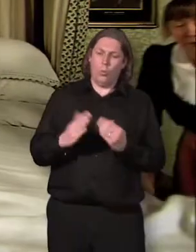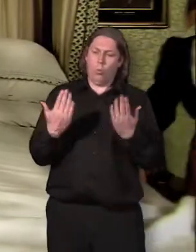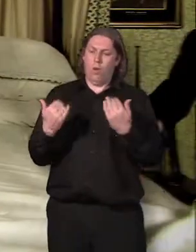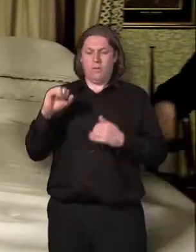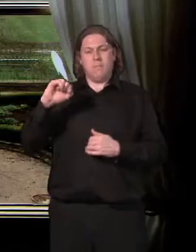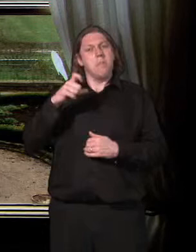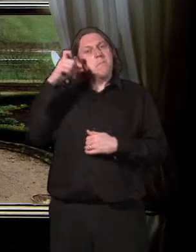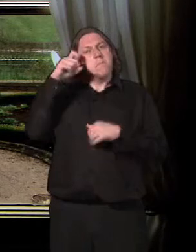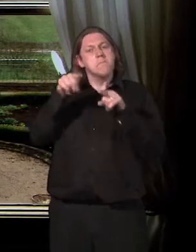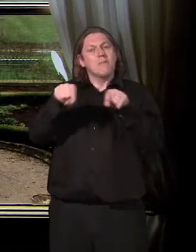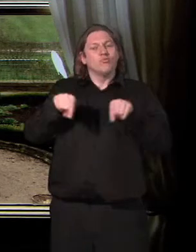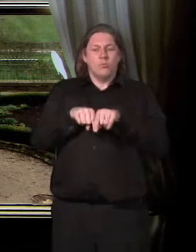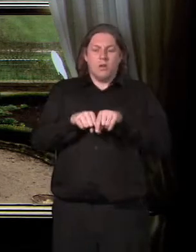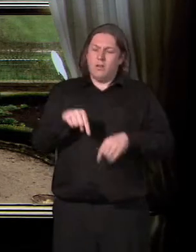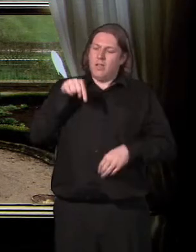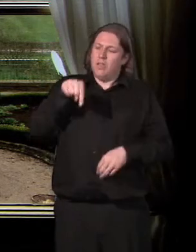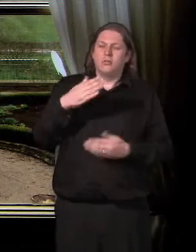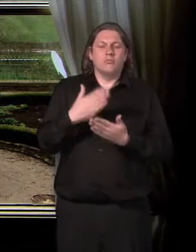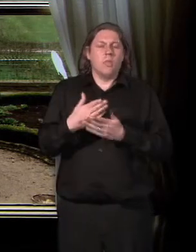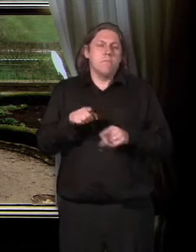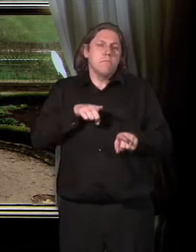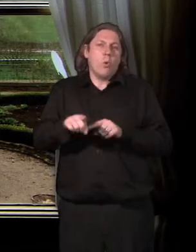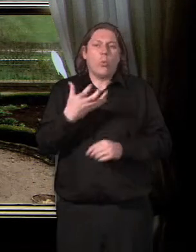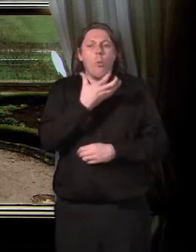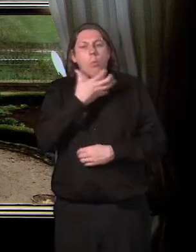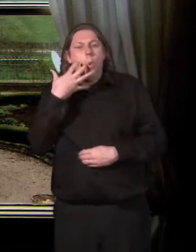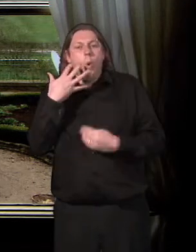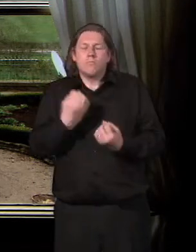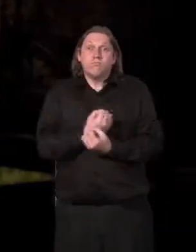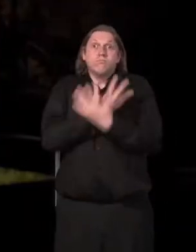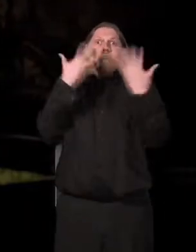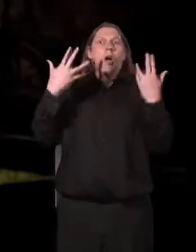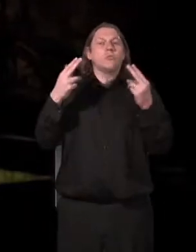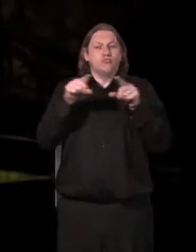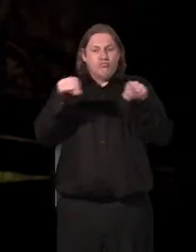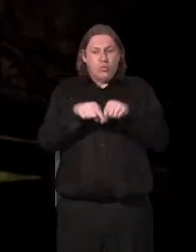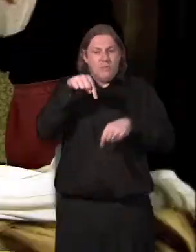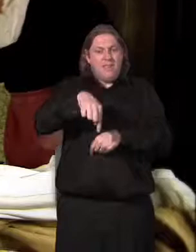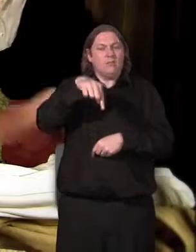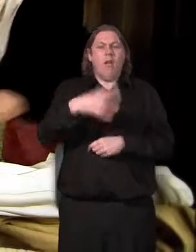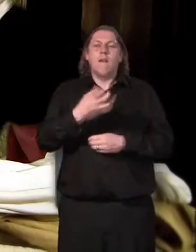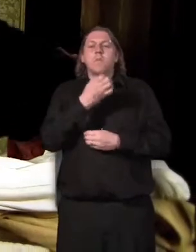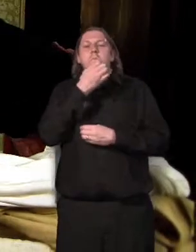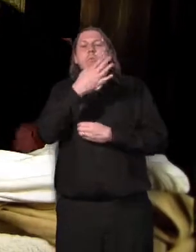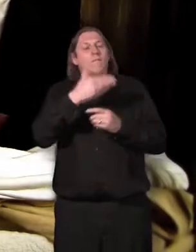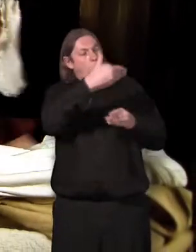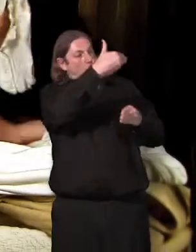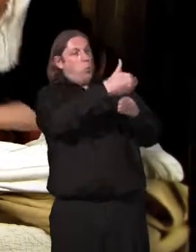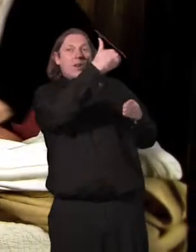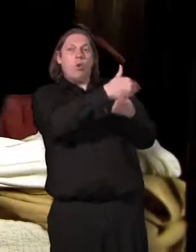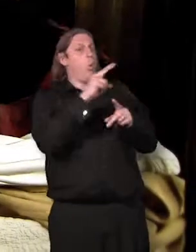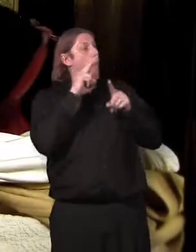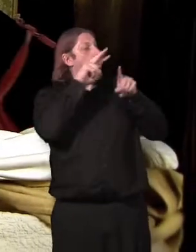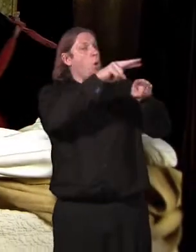a lovely south-facing window and view. Over here is the four-poster bed with